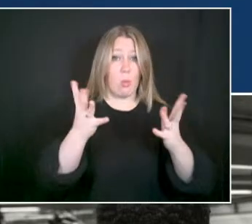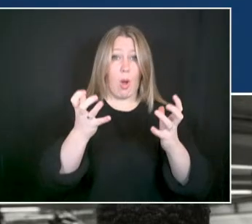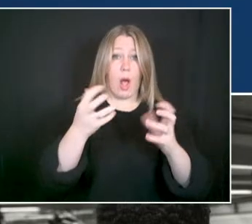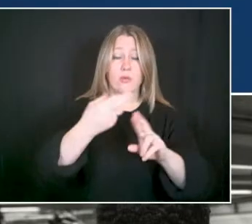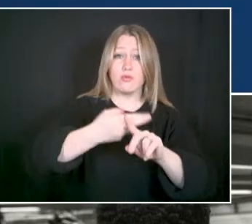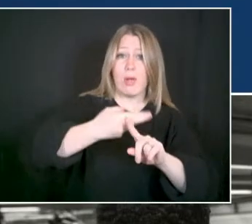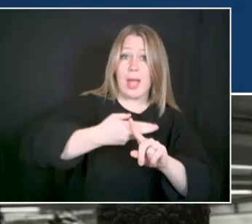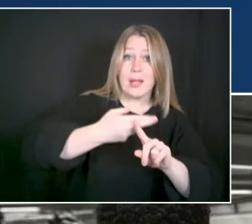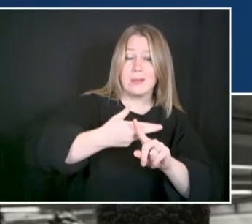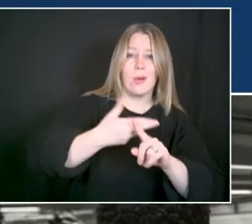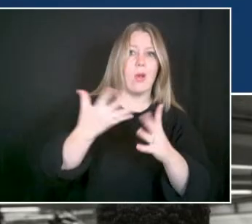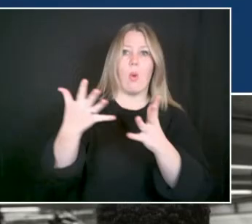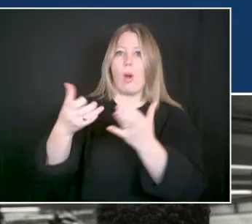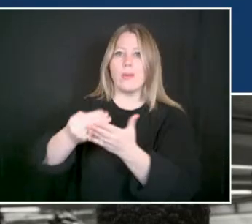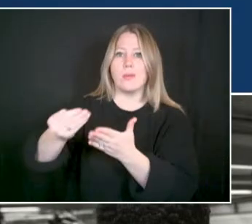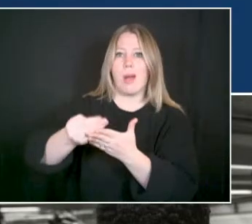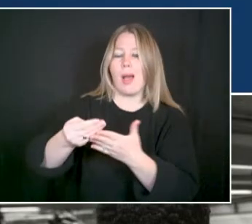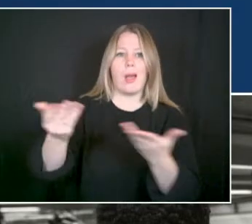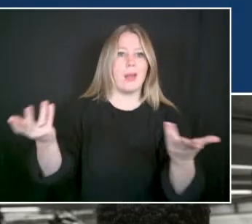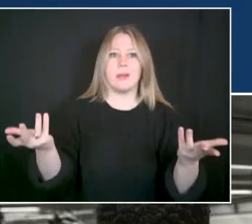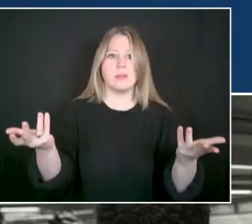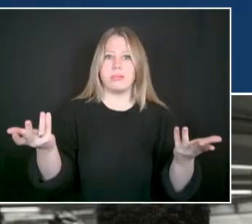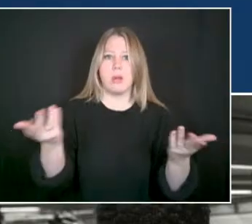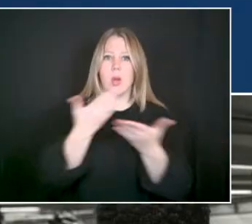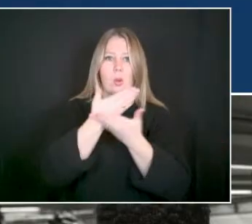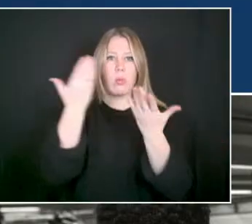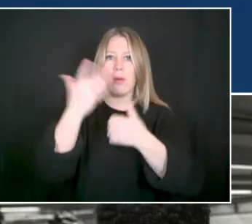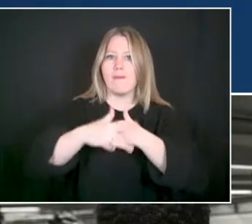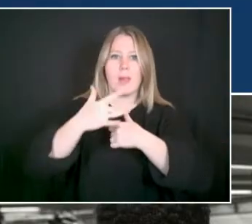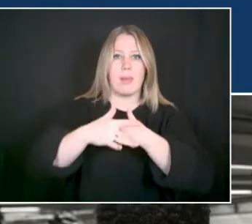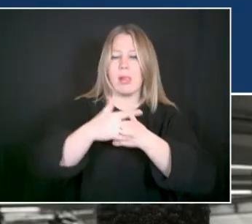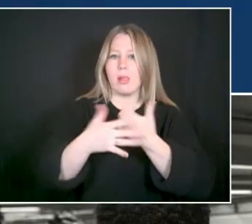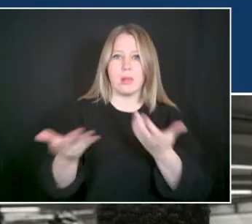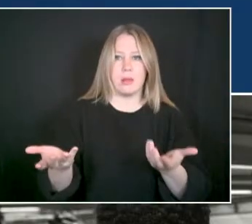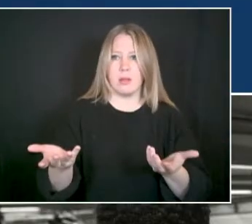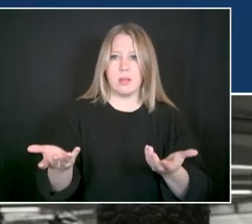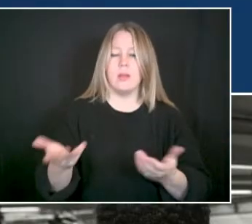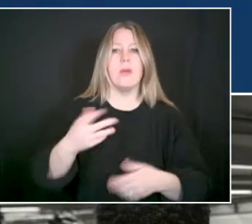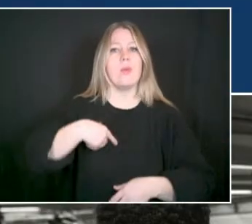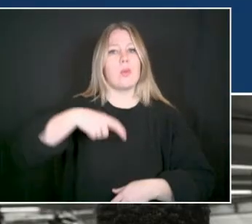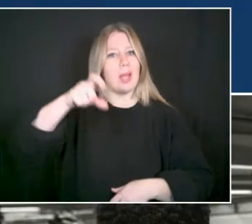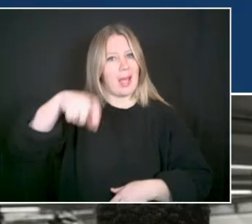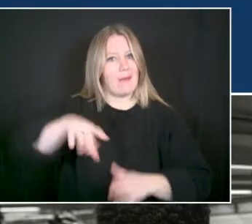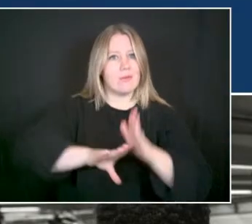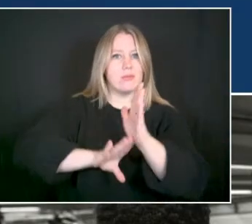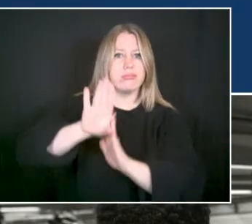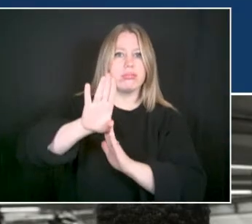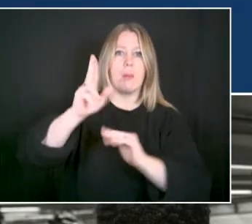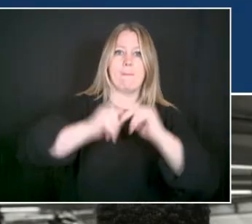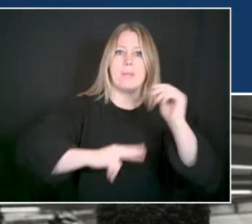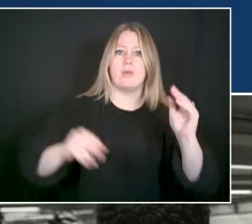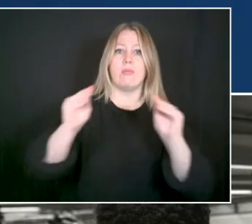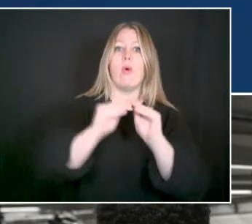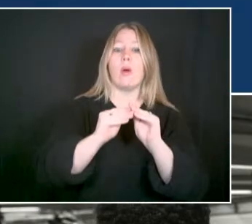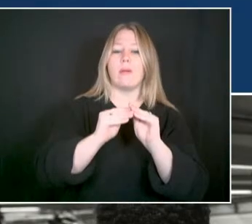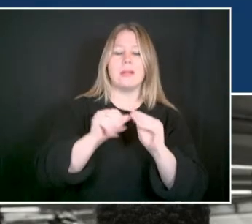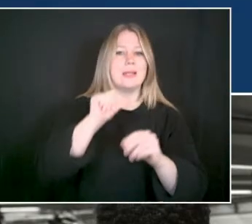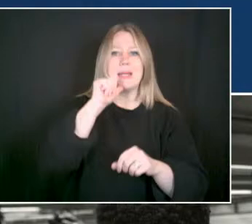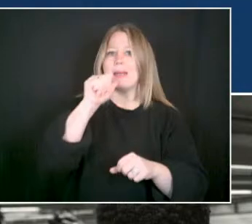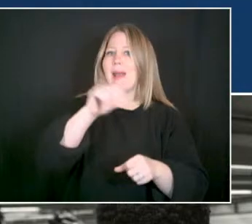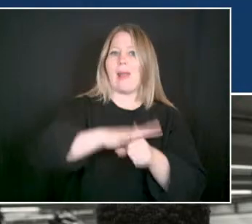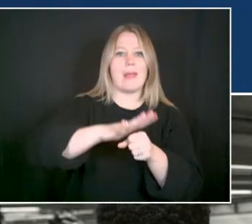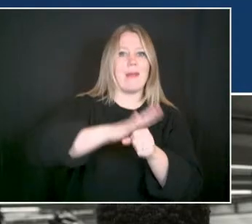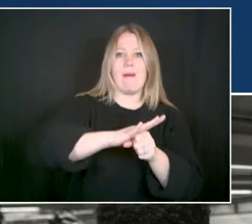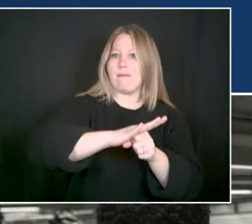out homes, and it's just not there. We have to build more. We have the inventory problem. And last week, we took